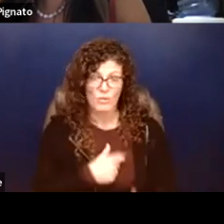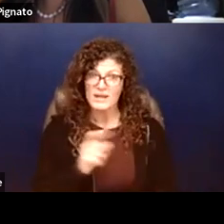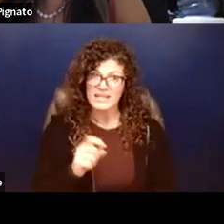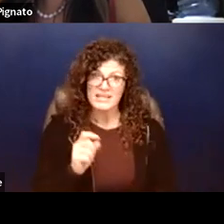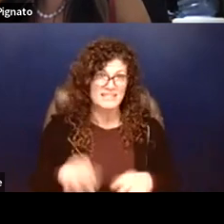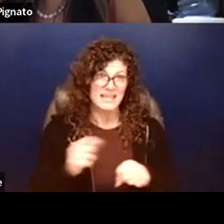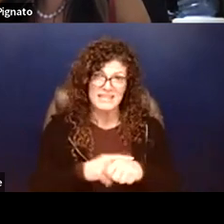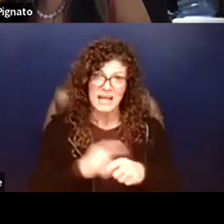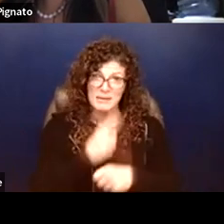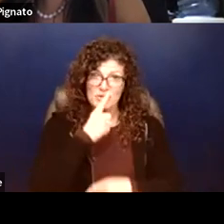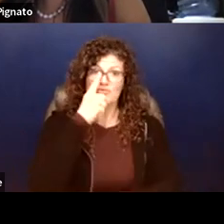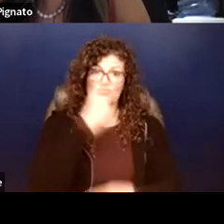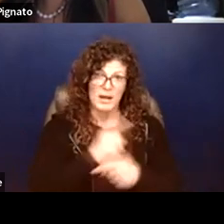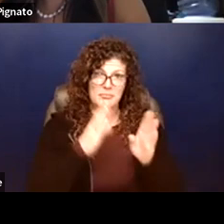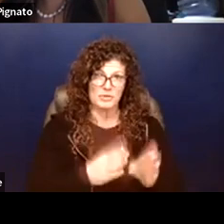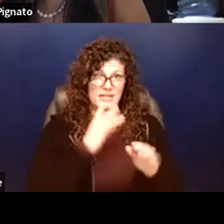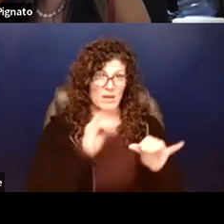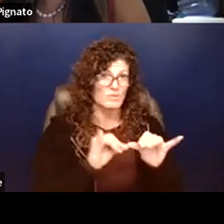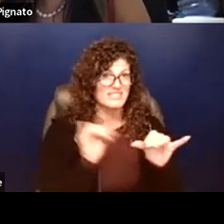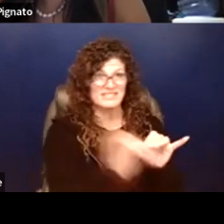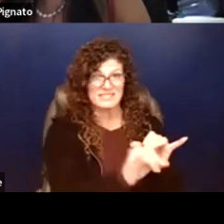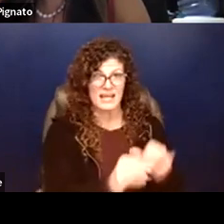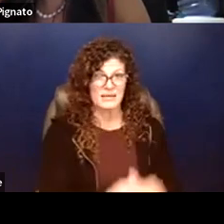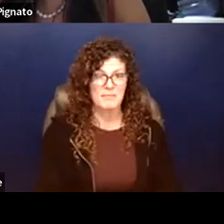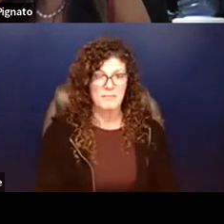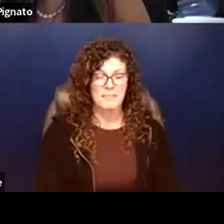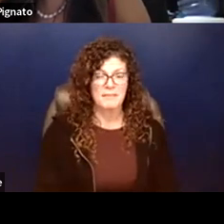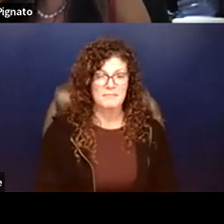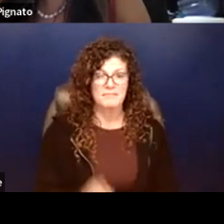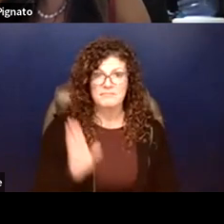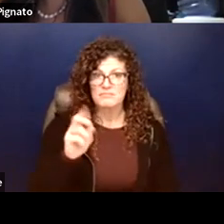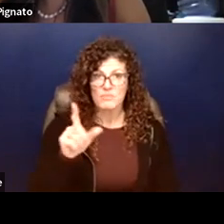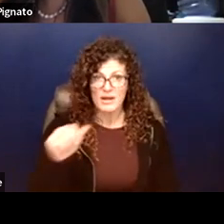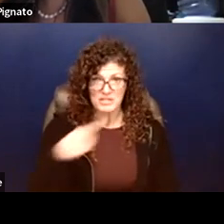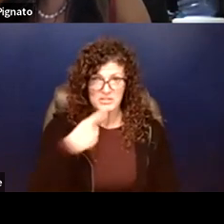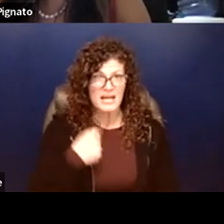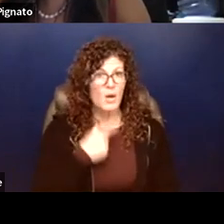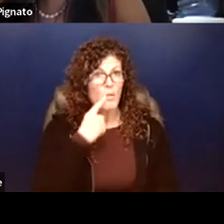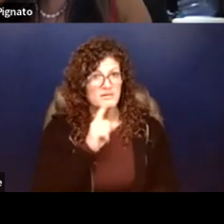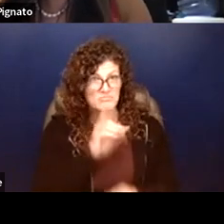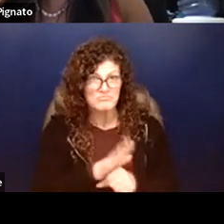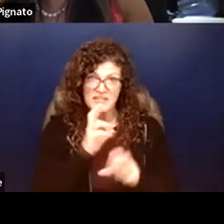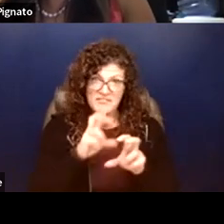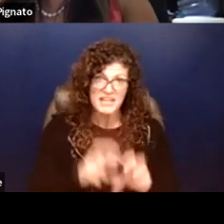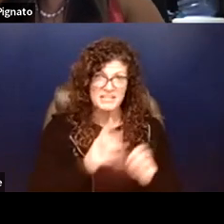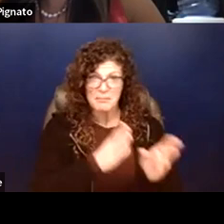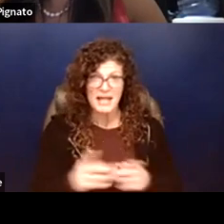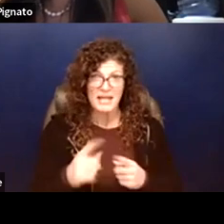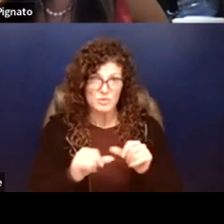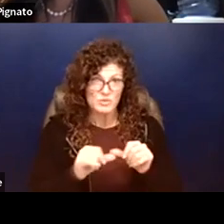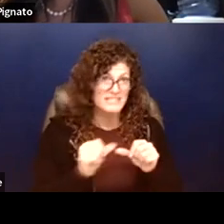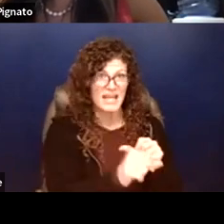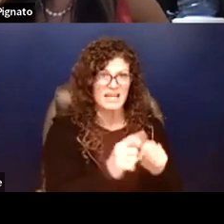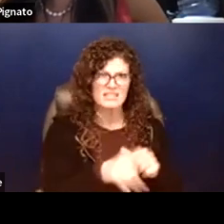take the time to get the person who's really gonna stay. Brenda Caselia said she was invested. She was planning on staying and